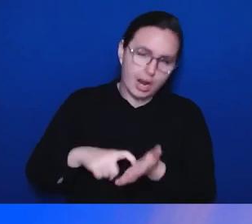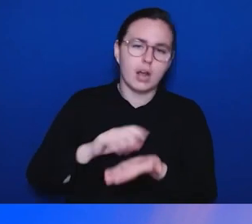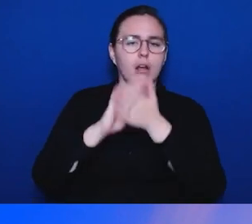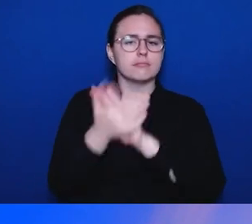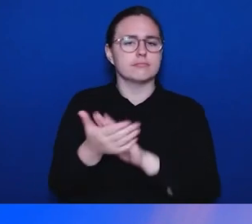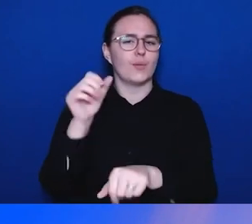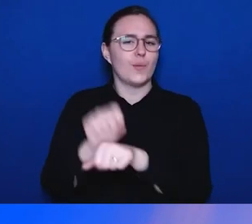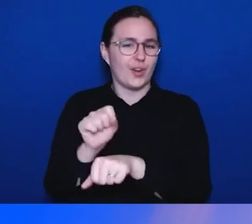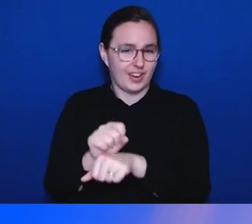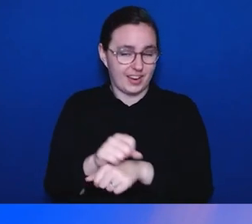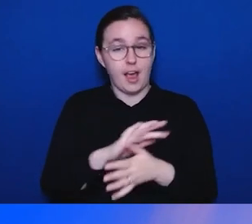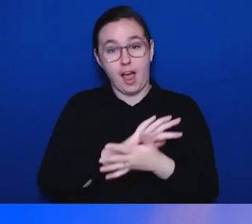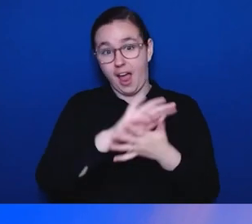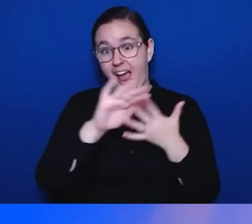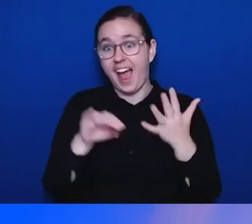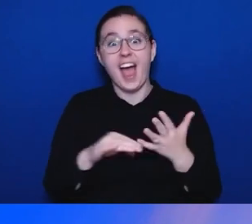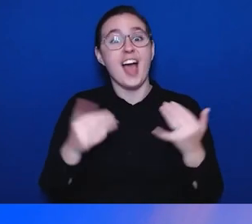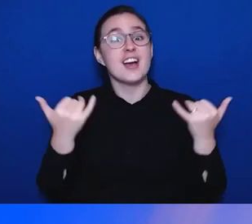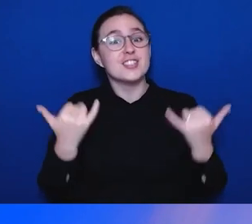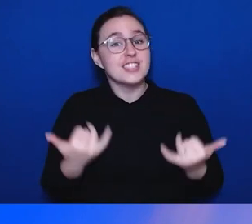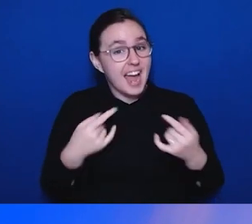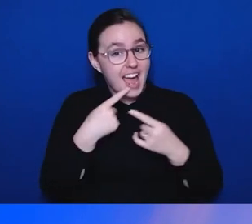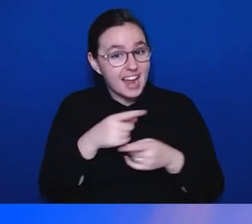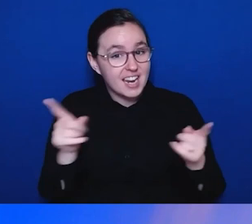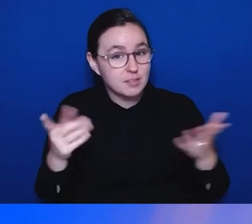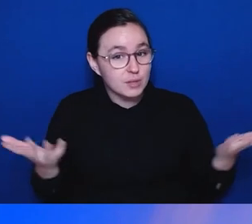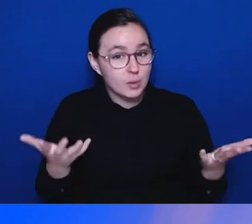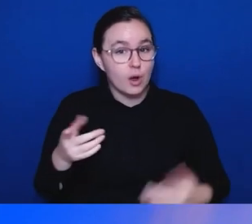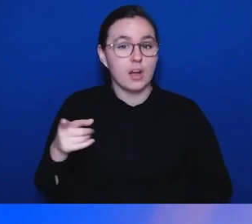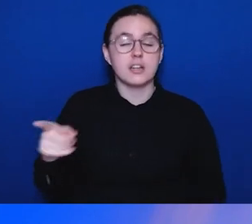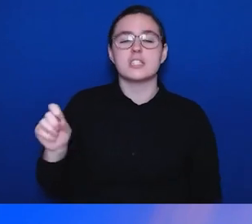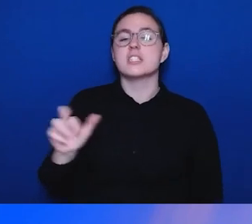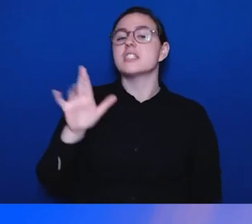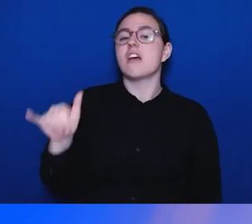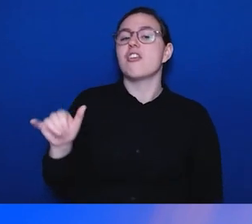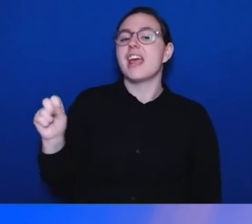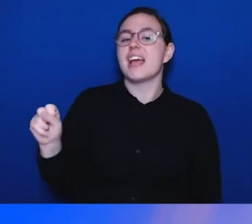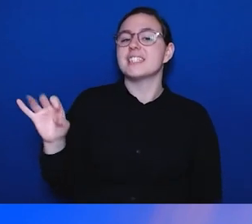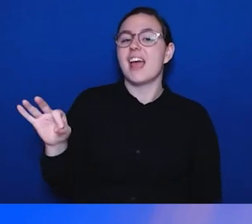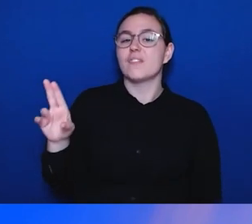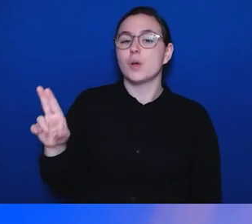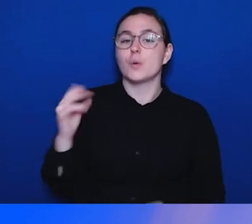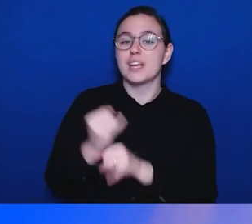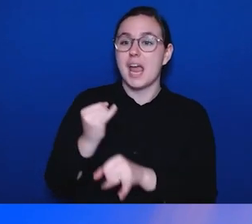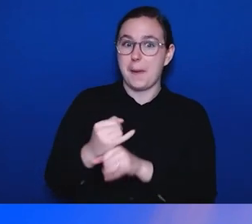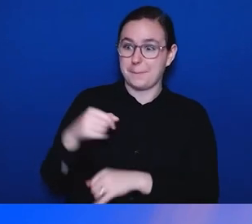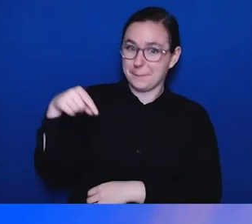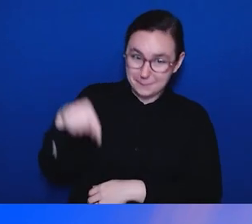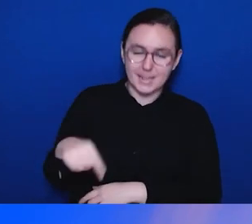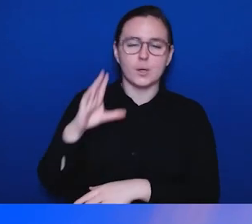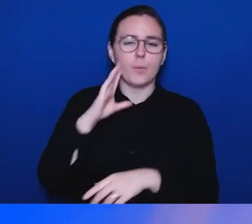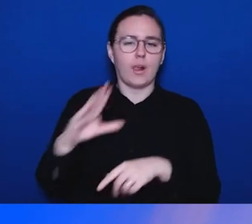care. Now today, a really important announcement for Surrey. A new medical school right here on SFU's